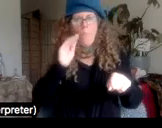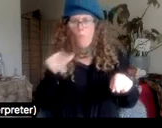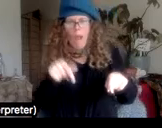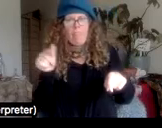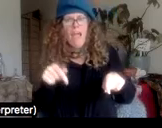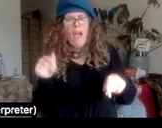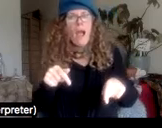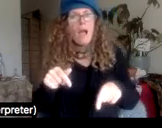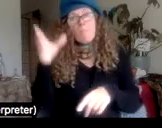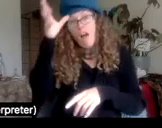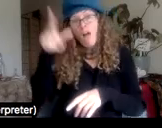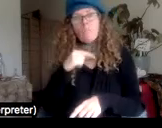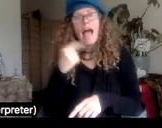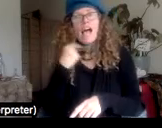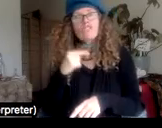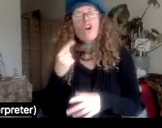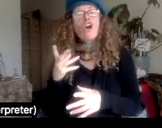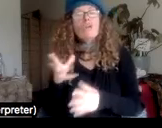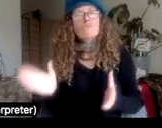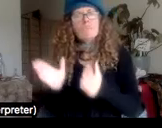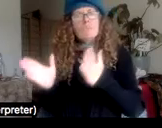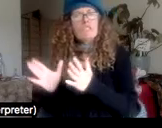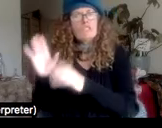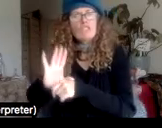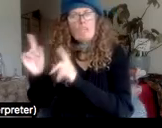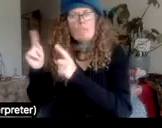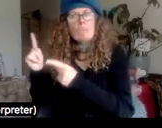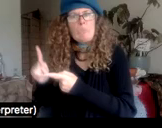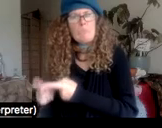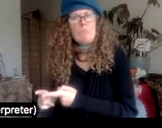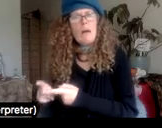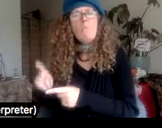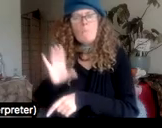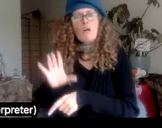father was a mission pastor tasked with nurturing a fledgling